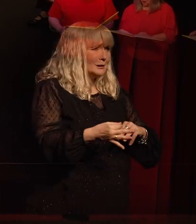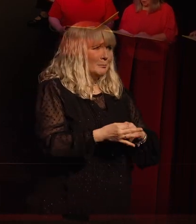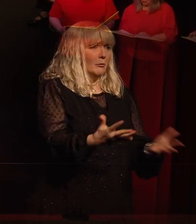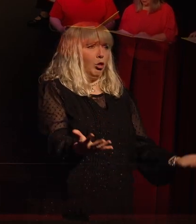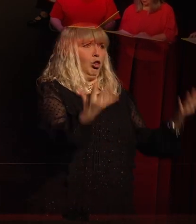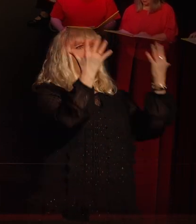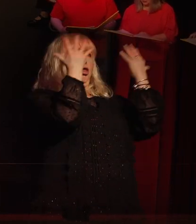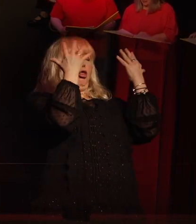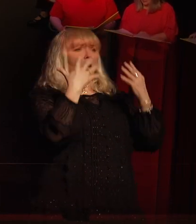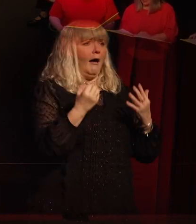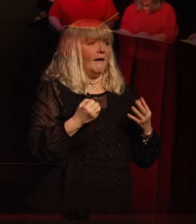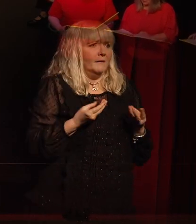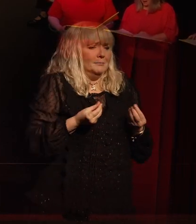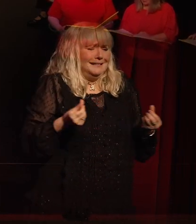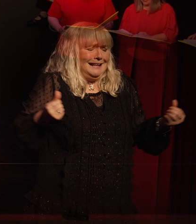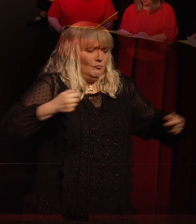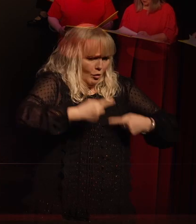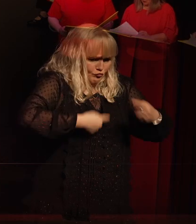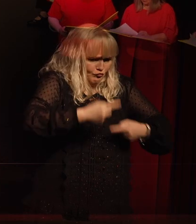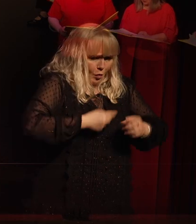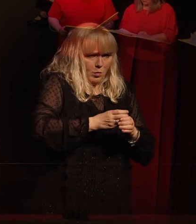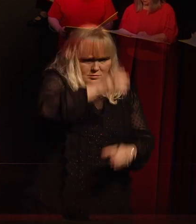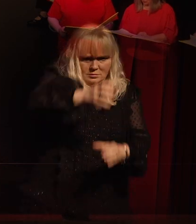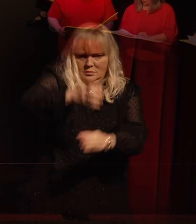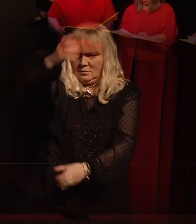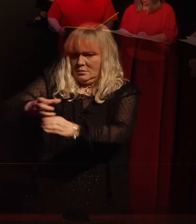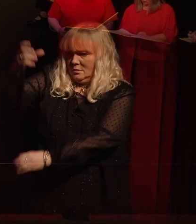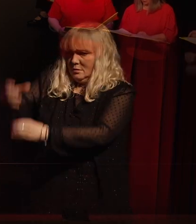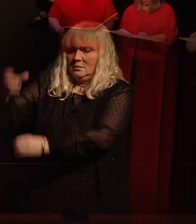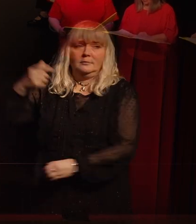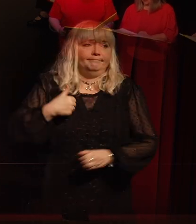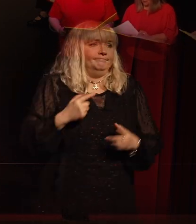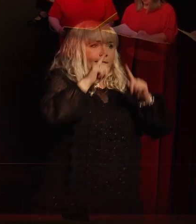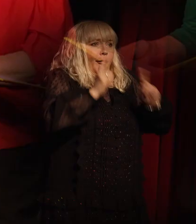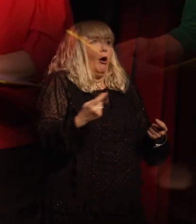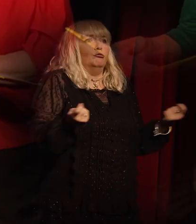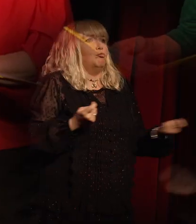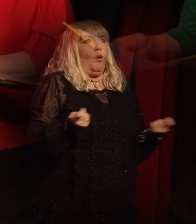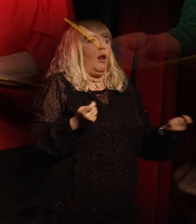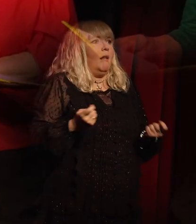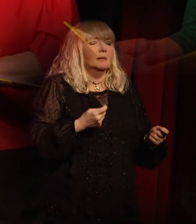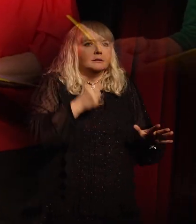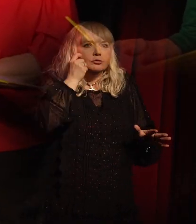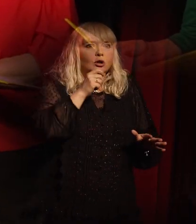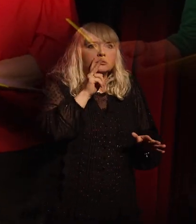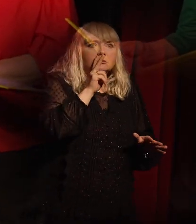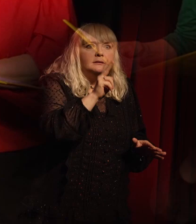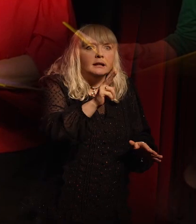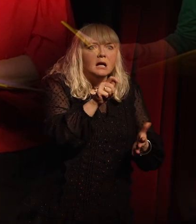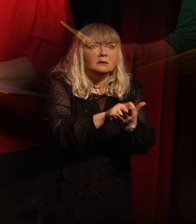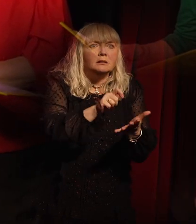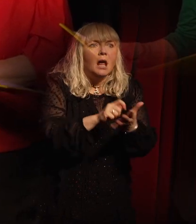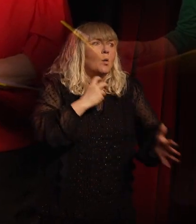brick rolls. Things have spiraled out of control. Just one sale and I